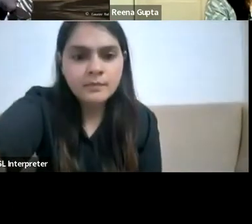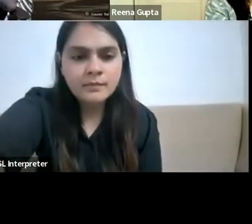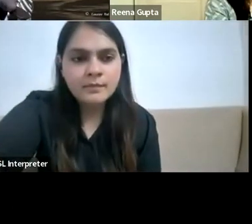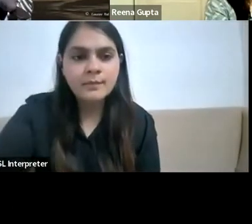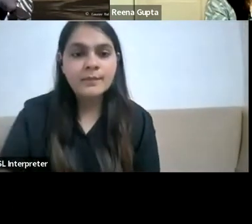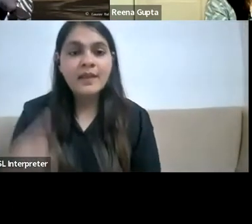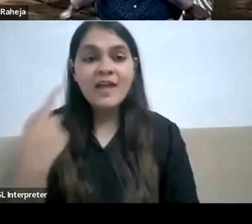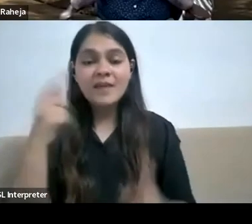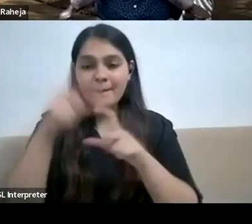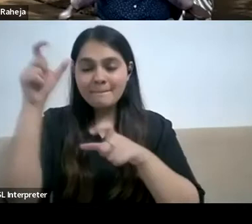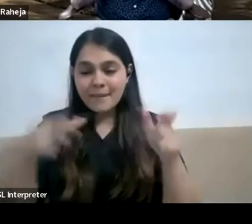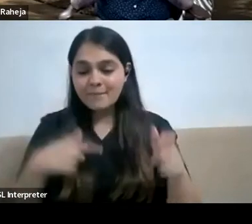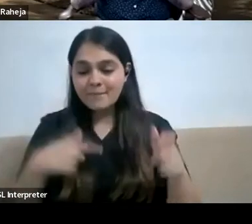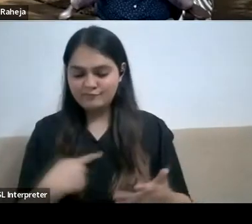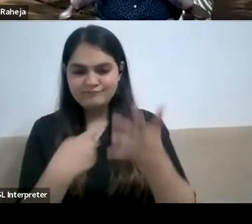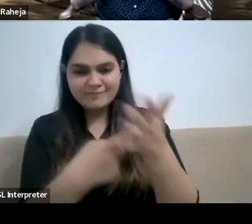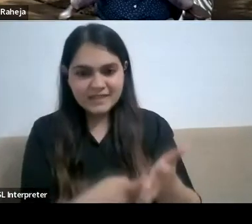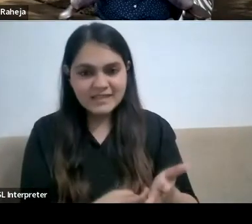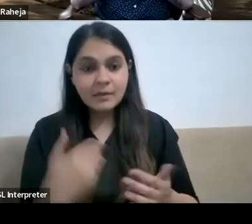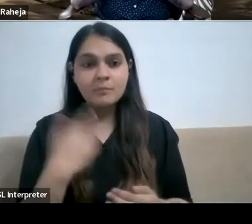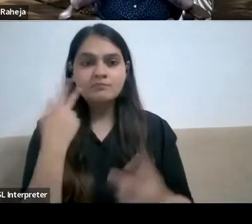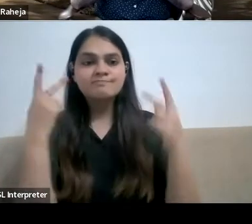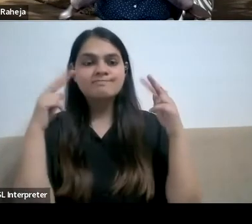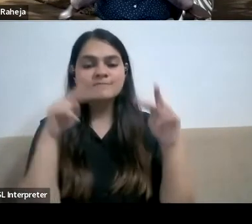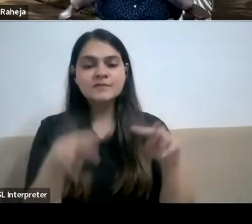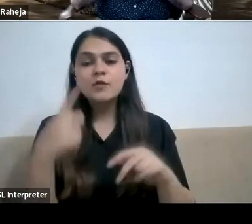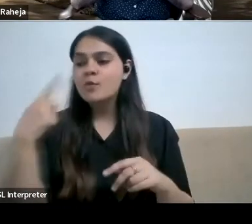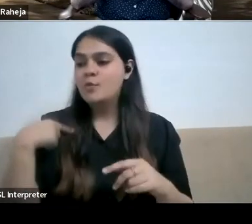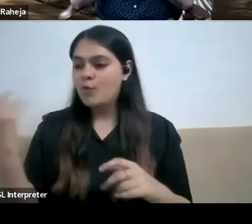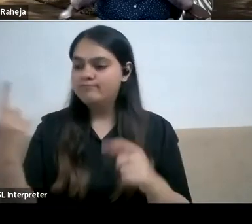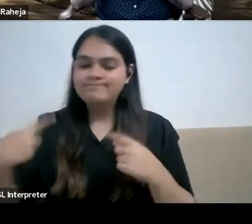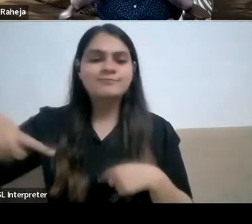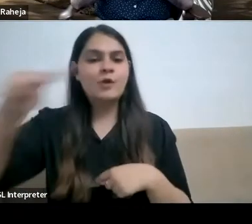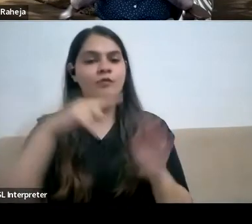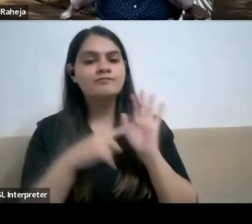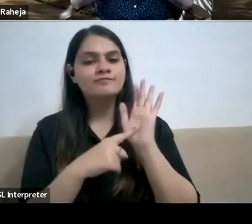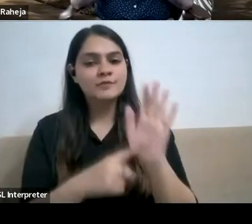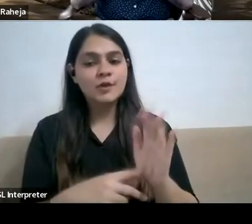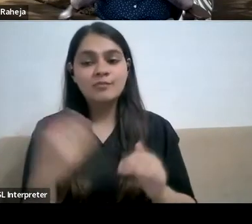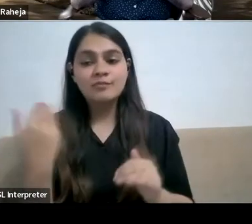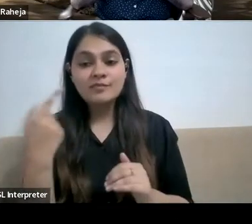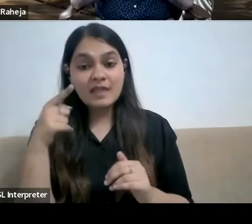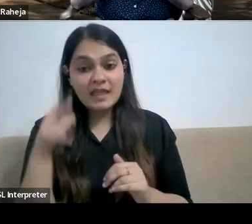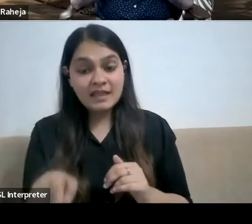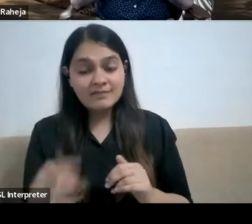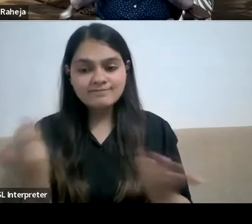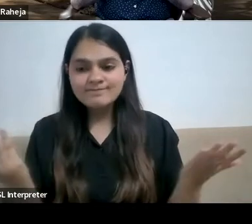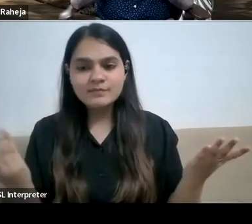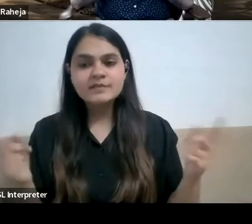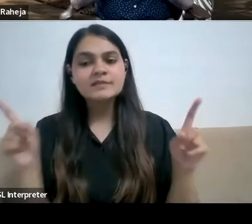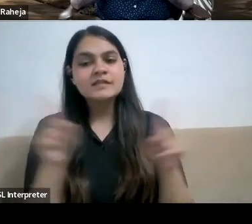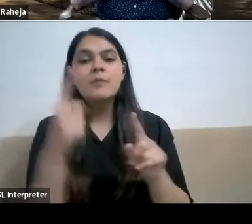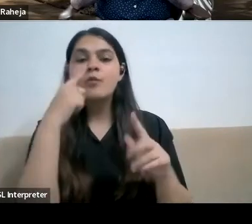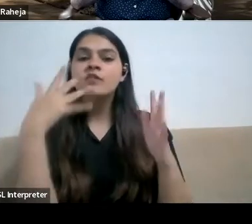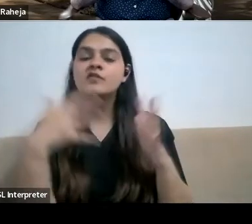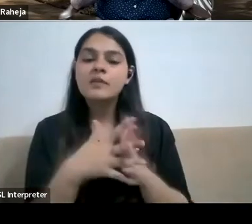people's representative needs to realize that they represent everyone, right? And that could be women, that's